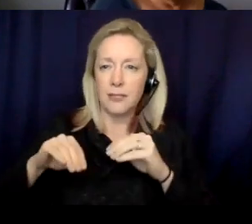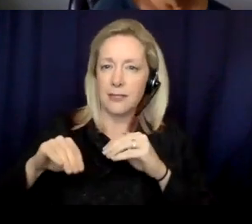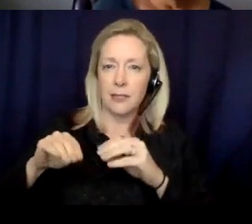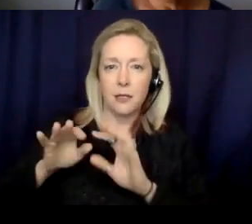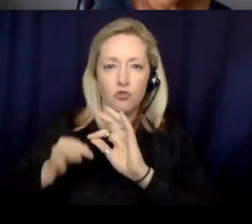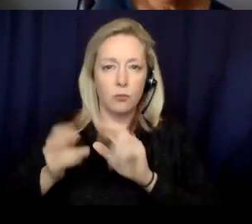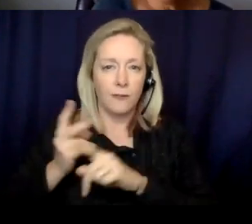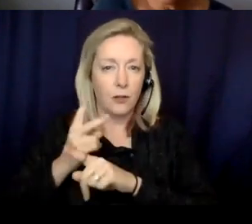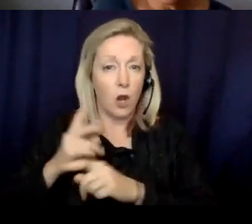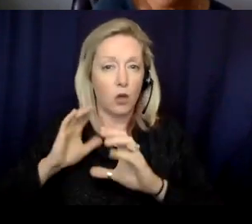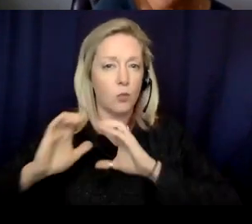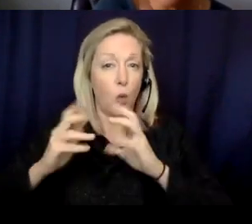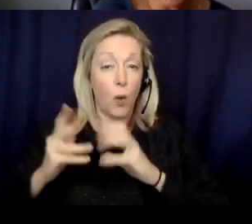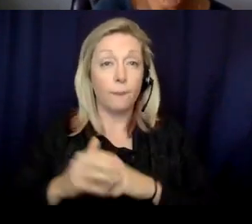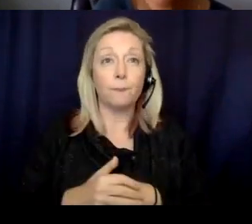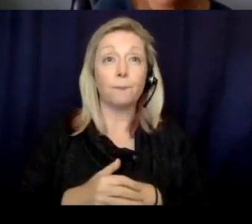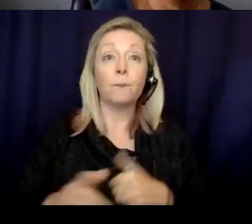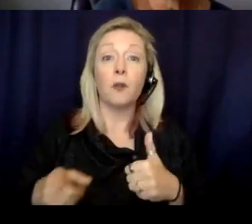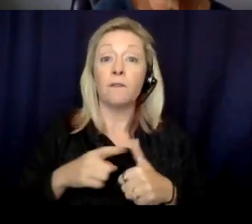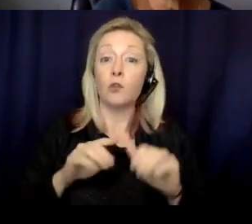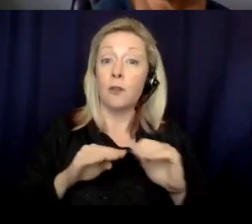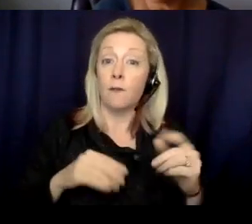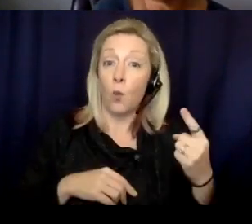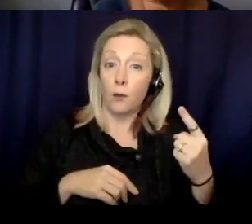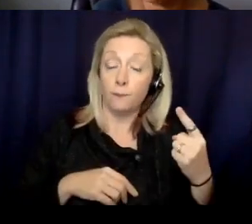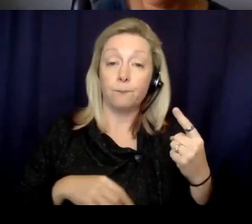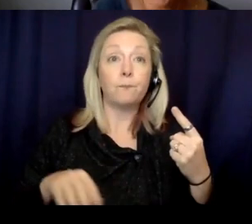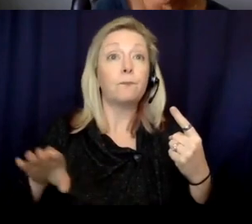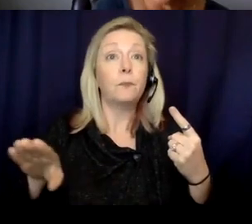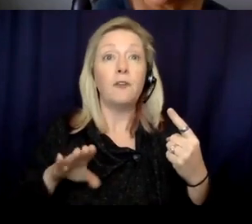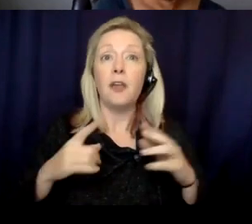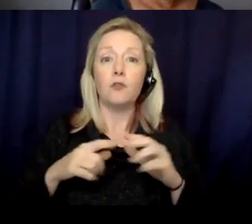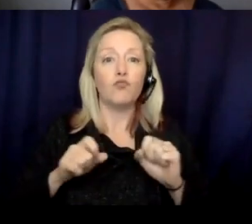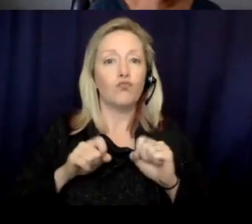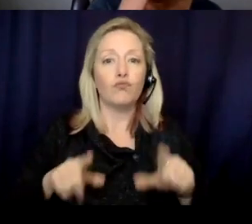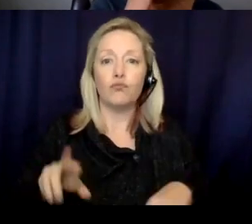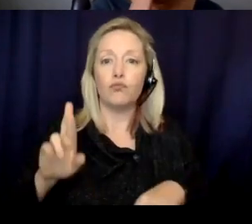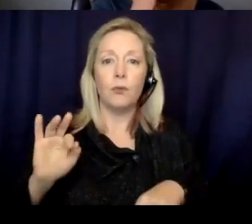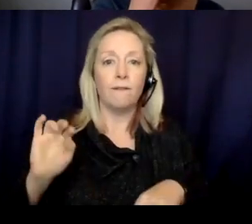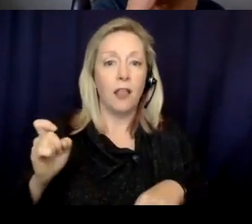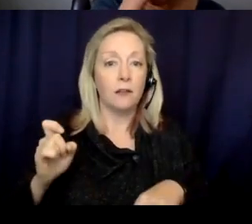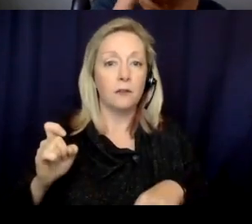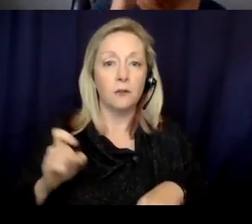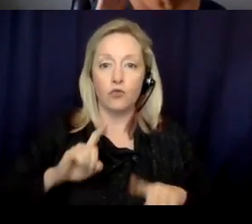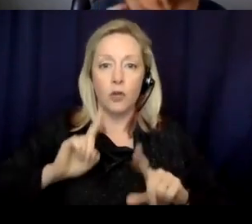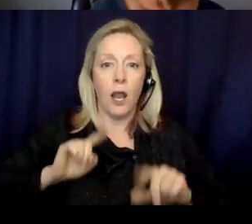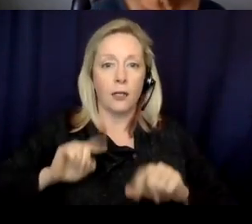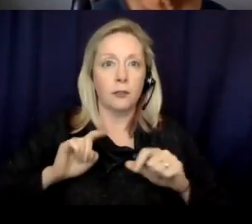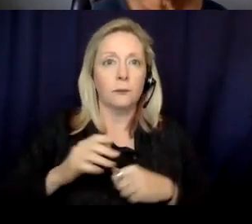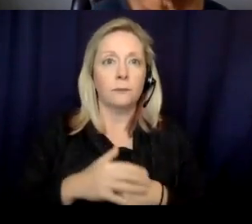so behavior, or level 1 behaviors, are reflexive or reactive behaviors, and